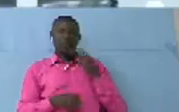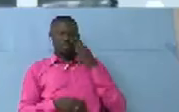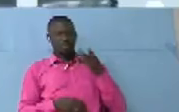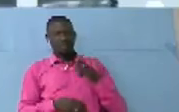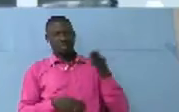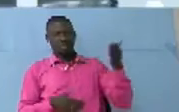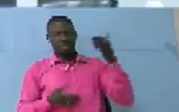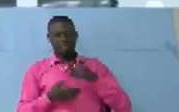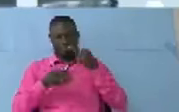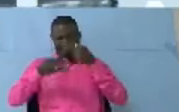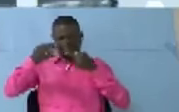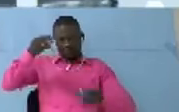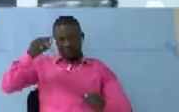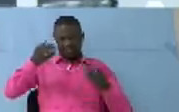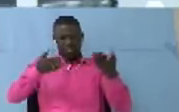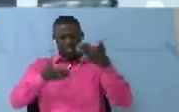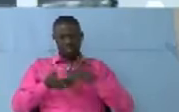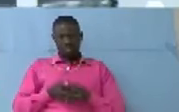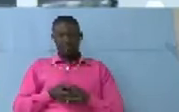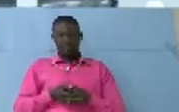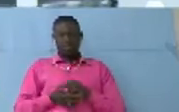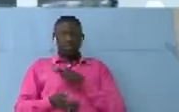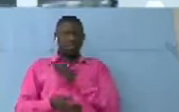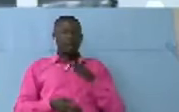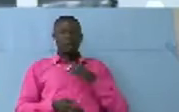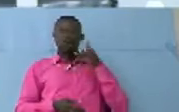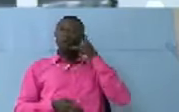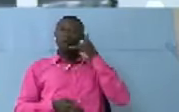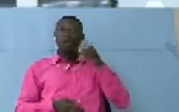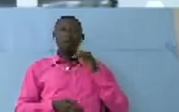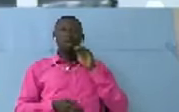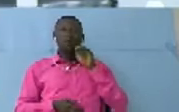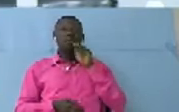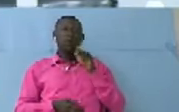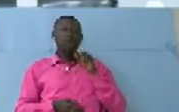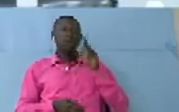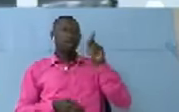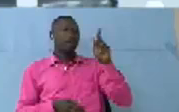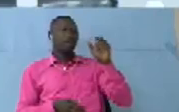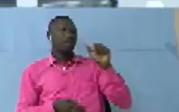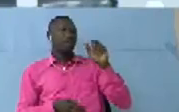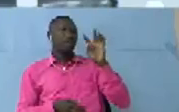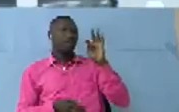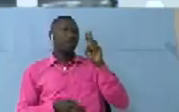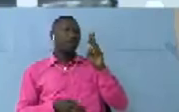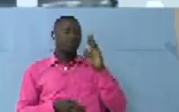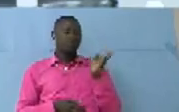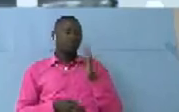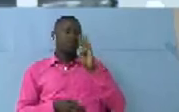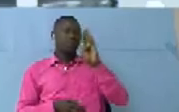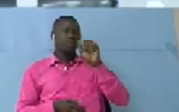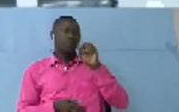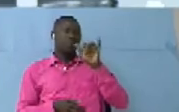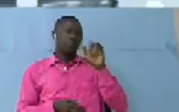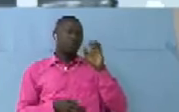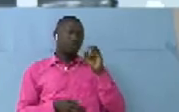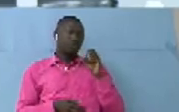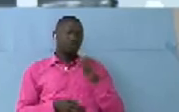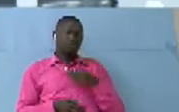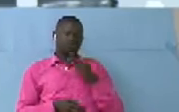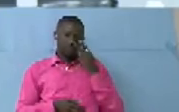I saw a list being brought. A Kafubayo Kumandi. And the Kafubayo was called. Naje Kafu Samba. I saw them